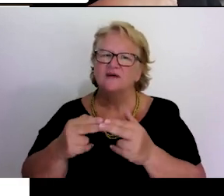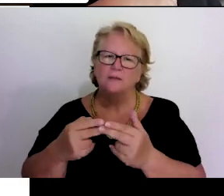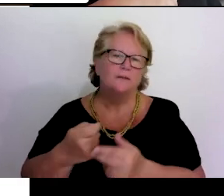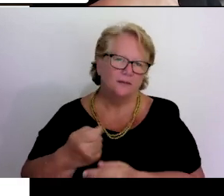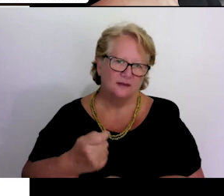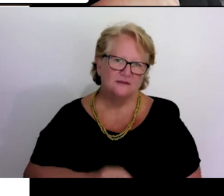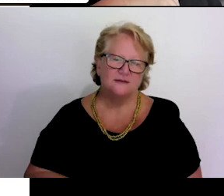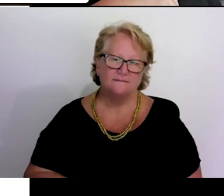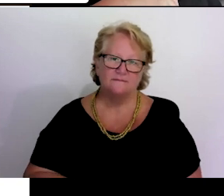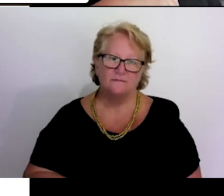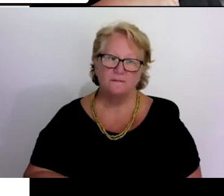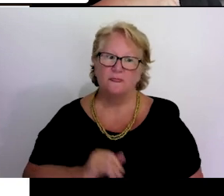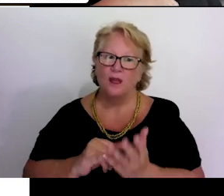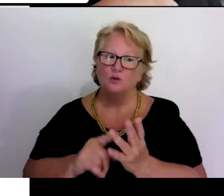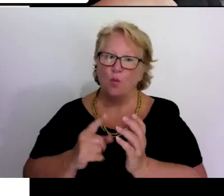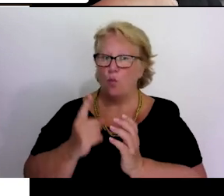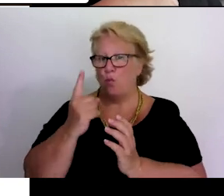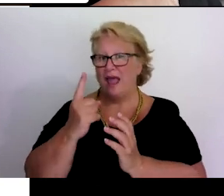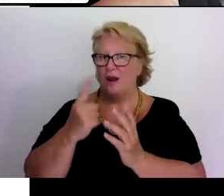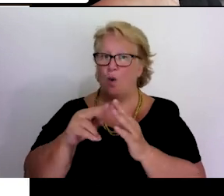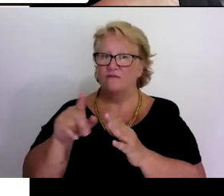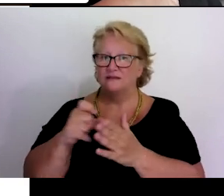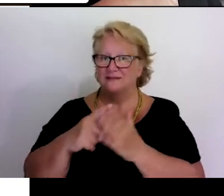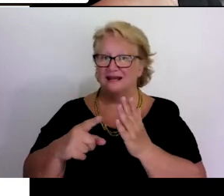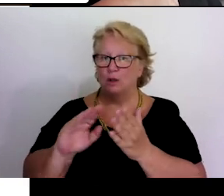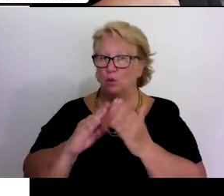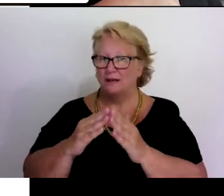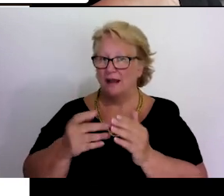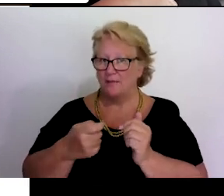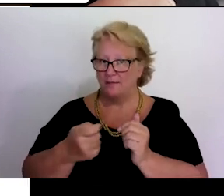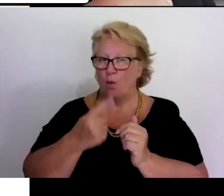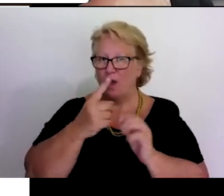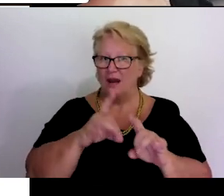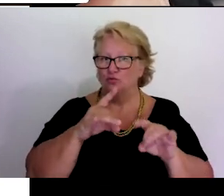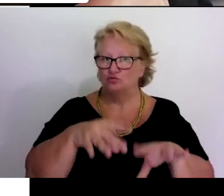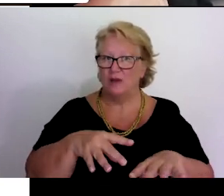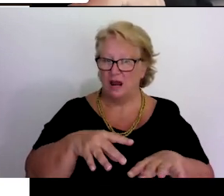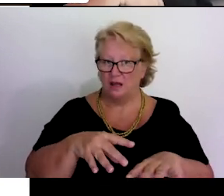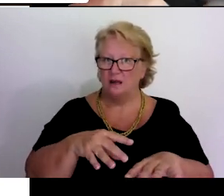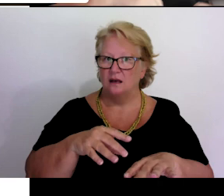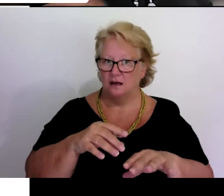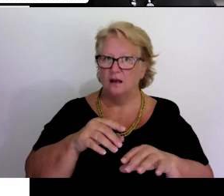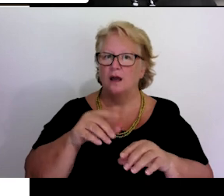the rules are that one of the disability community members and one Australian government member are the co-chairs of the